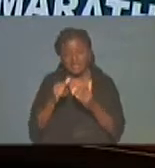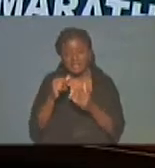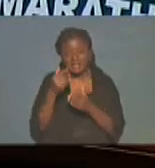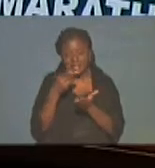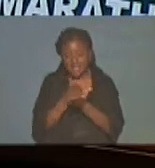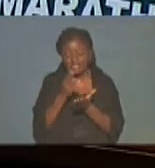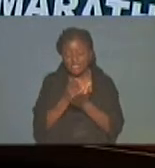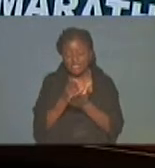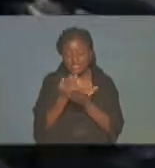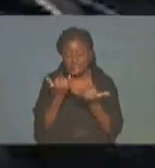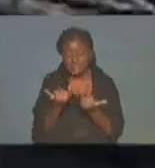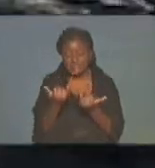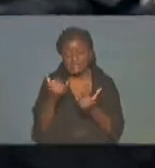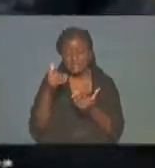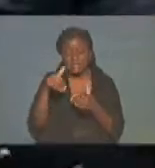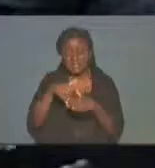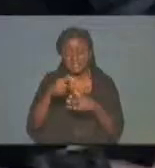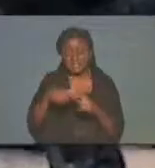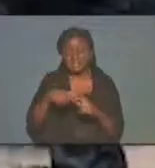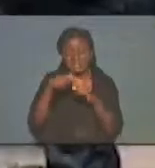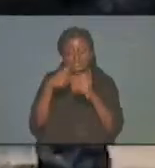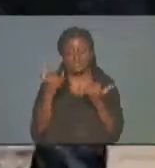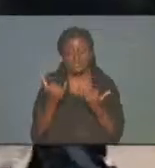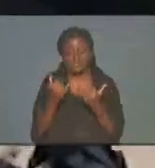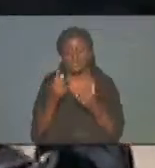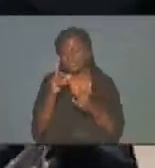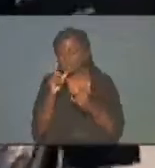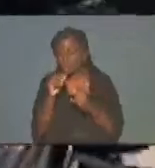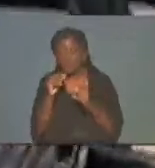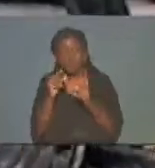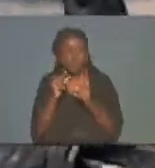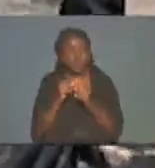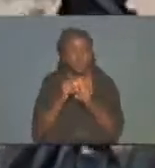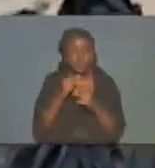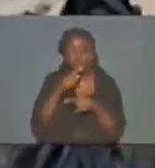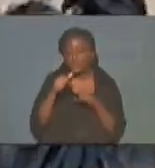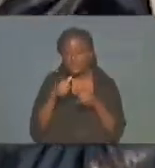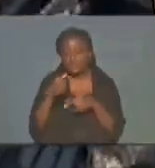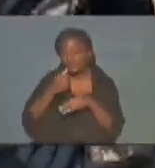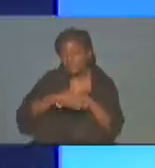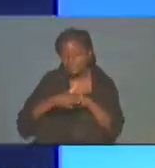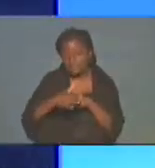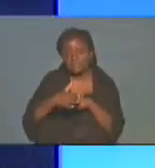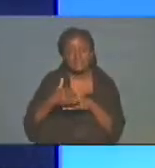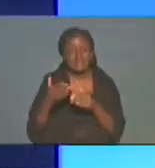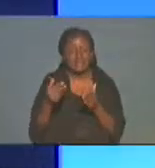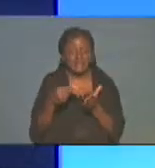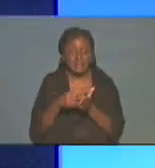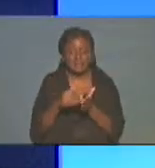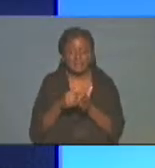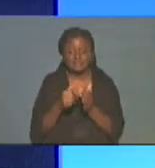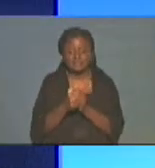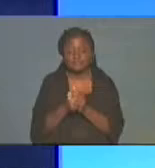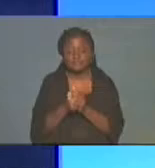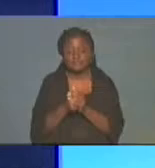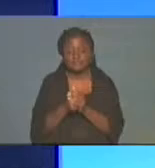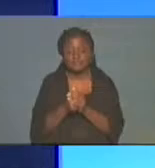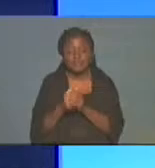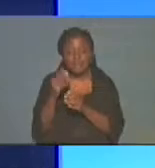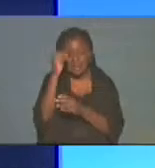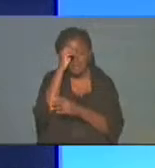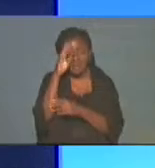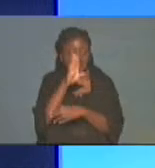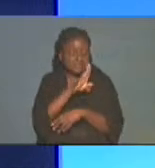in our custody at this time. No word on when this group will be flown back home. Well, Minister Bell also at the